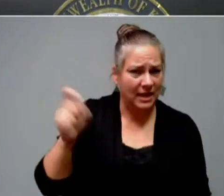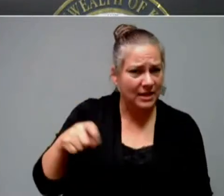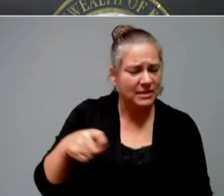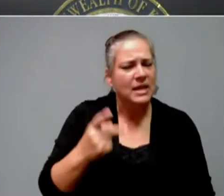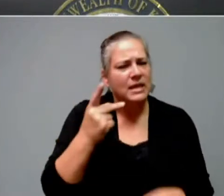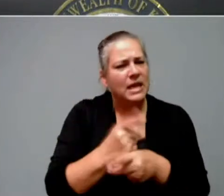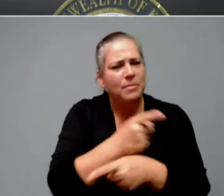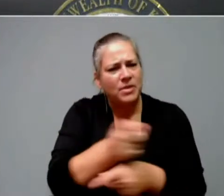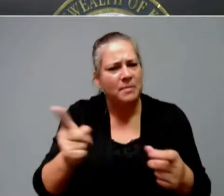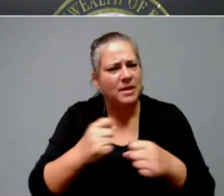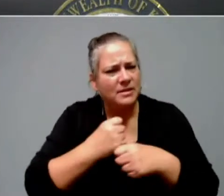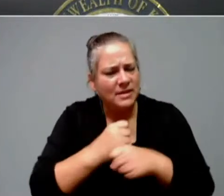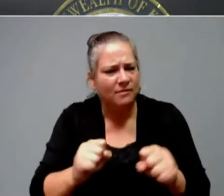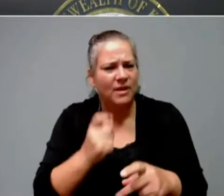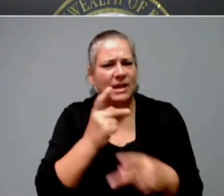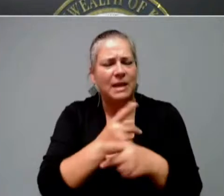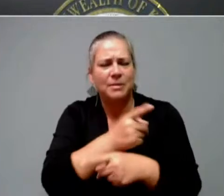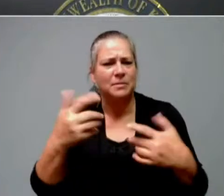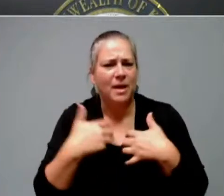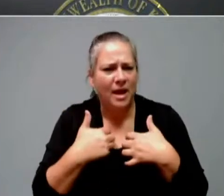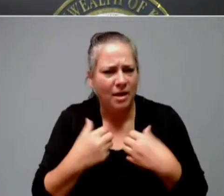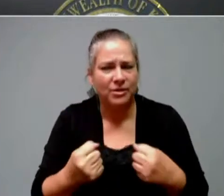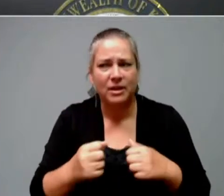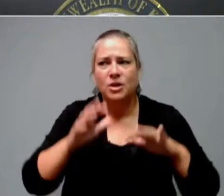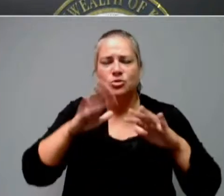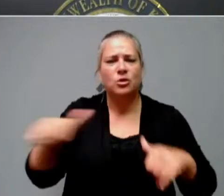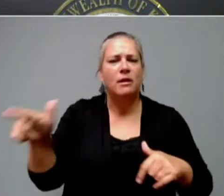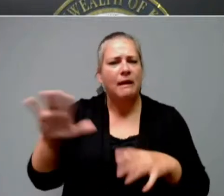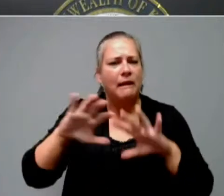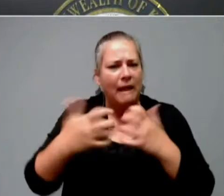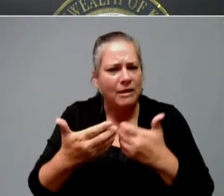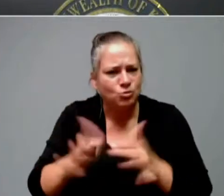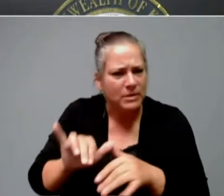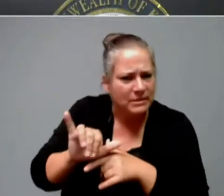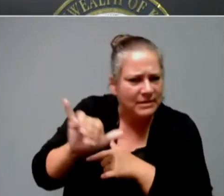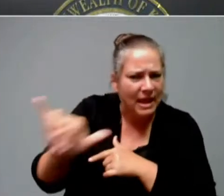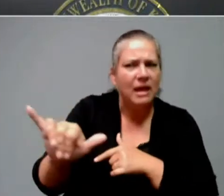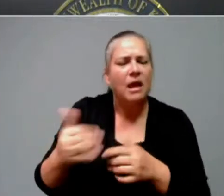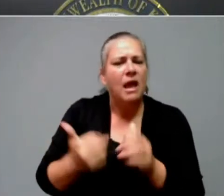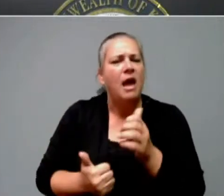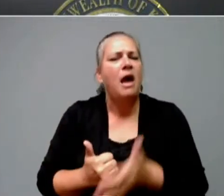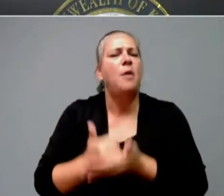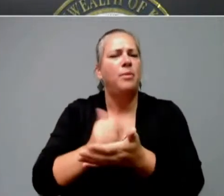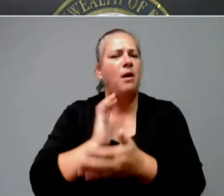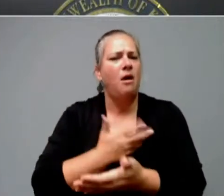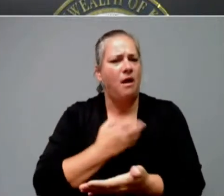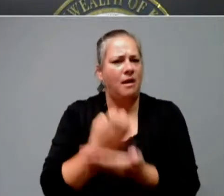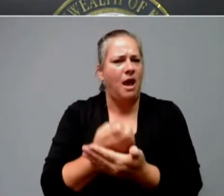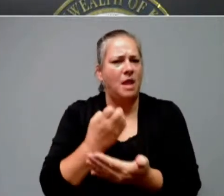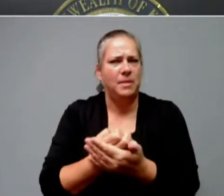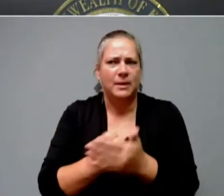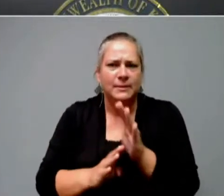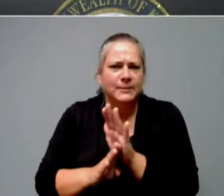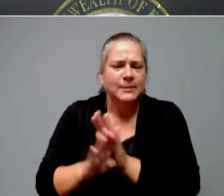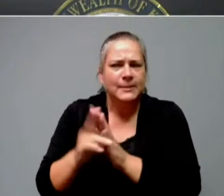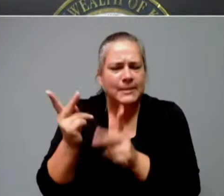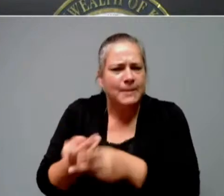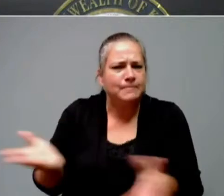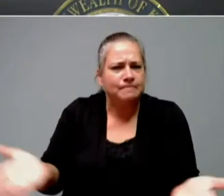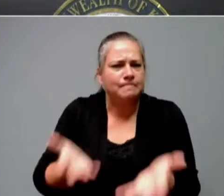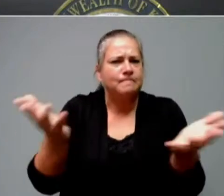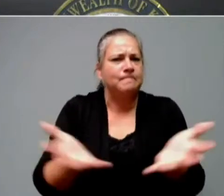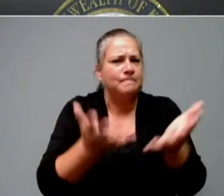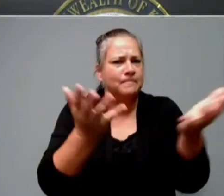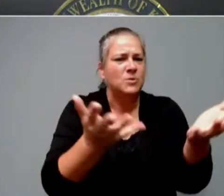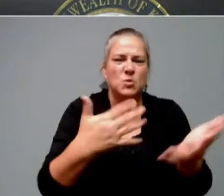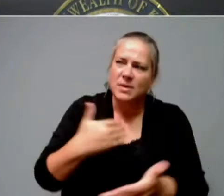healthy, to keep our kids in the classroom, and to protect our surging economy. Thanks to Ford Motor Company for this generous donation